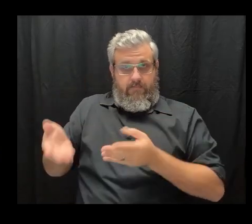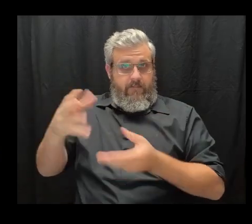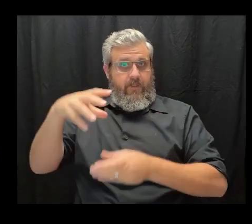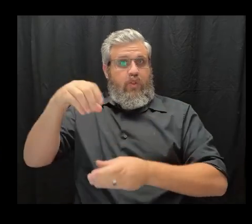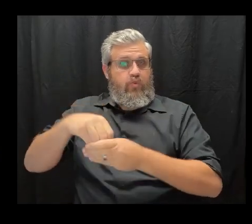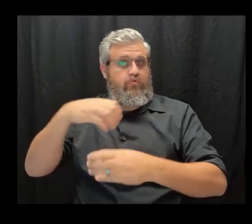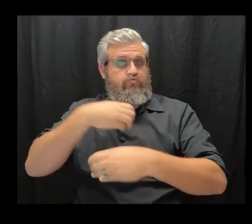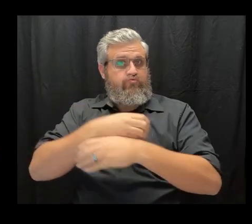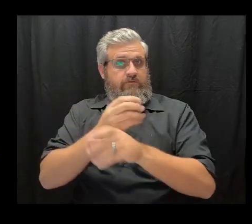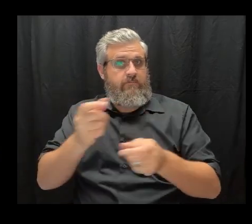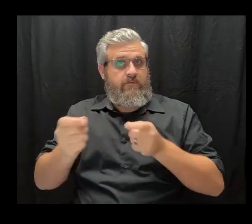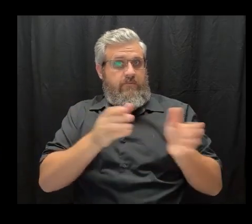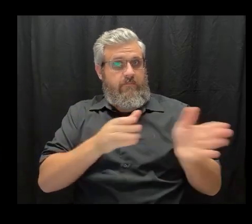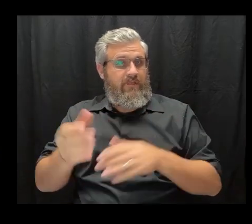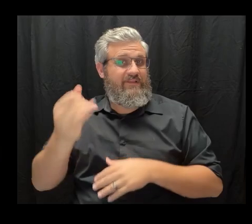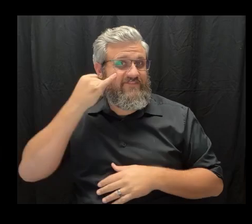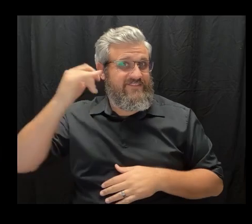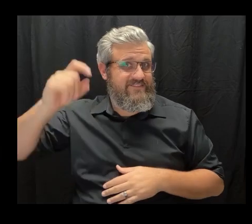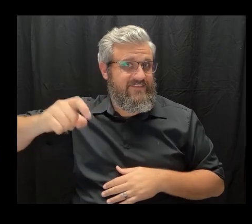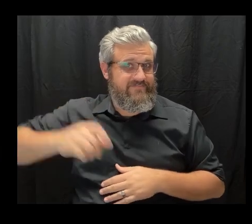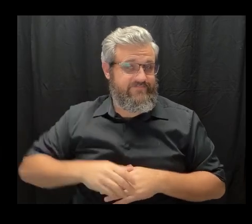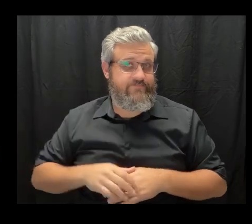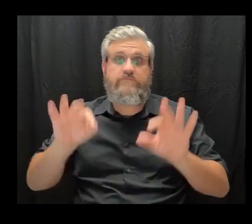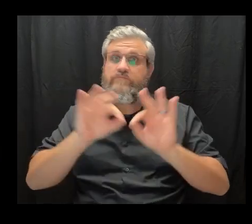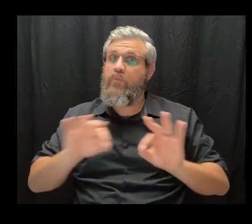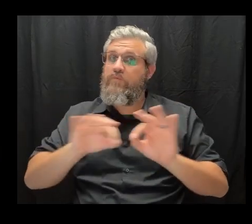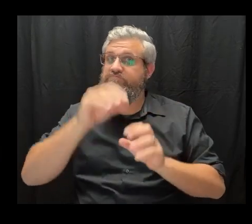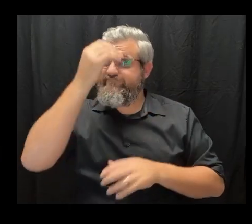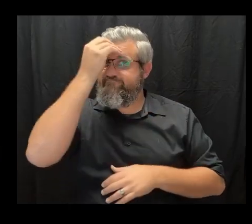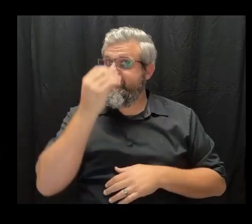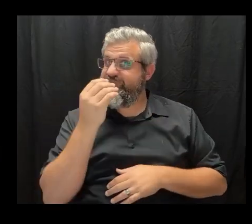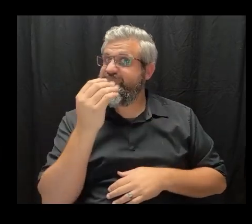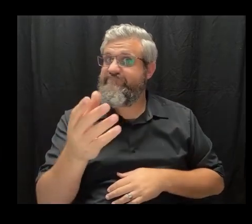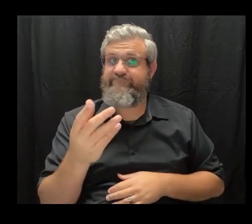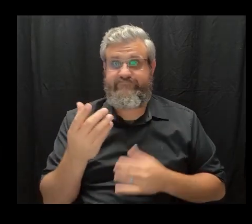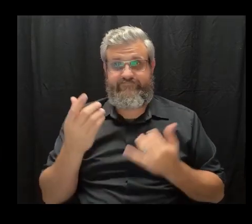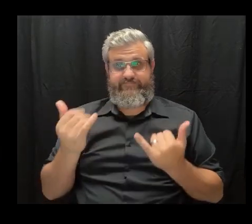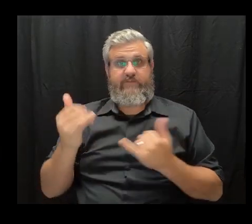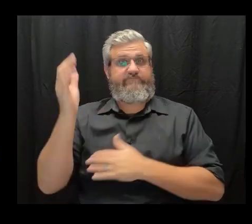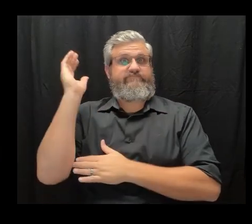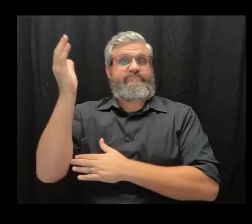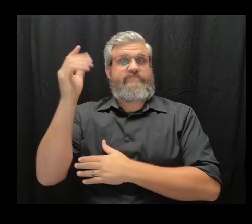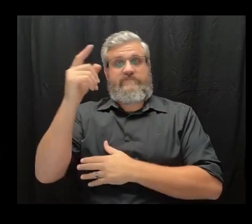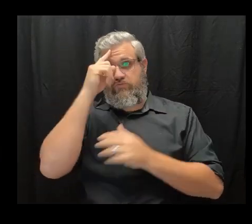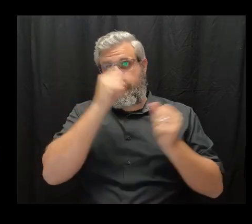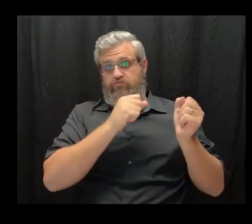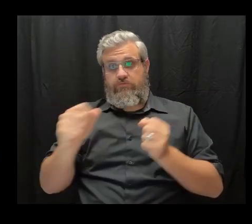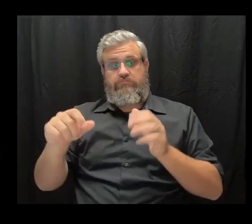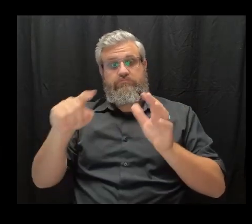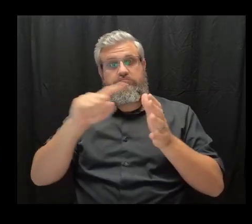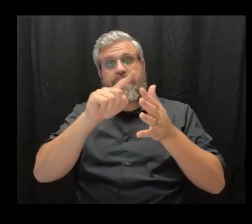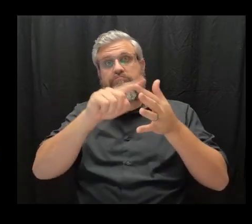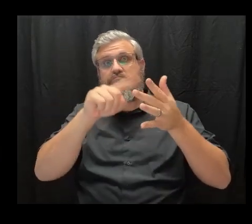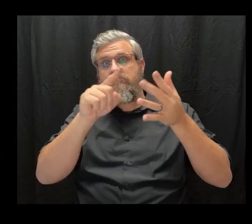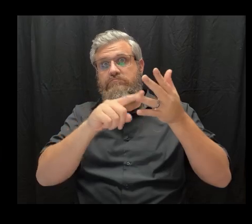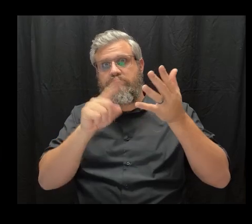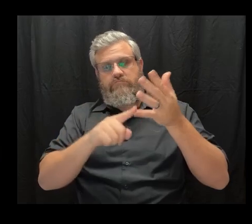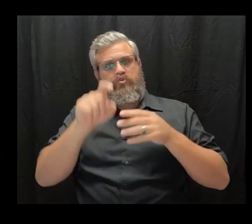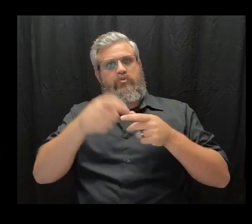necessary. It's important to note that the strategies described in this presentation are not intended to replace student-specific